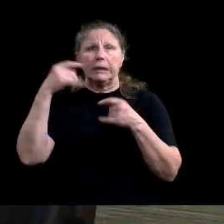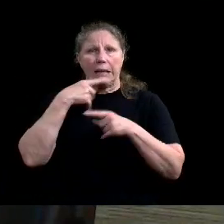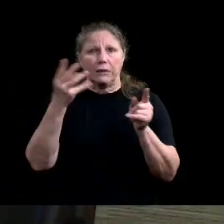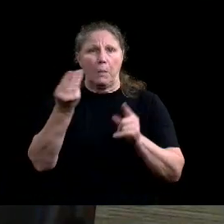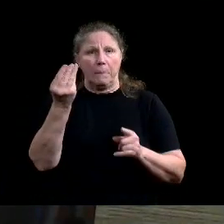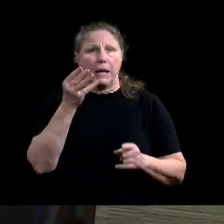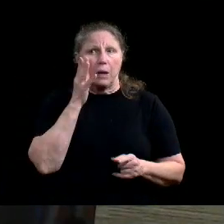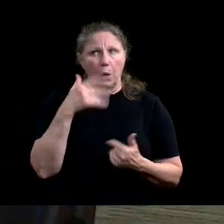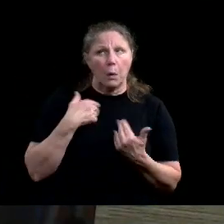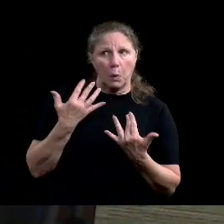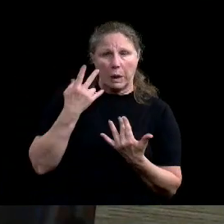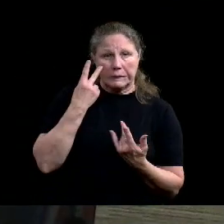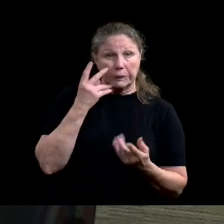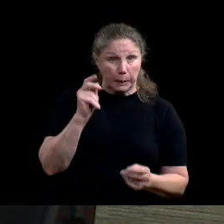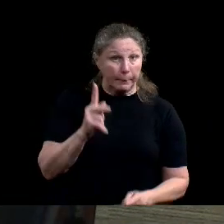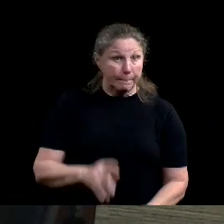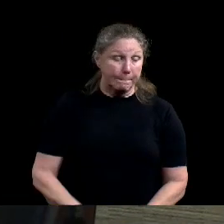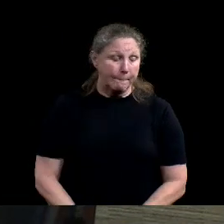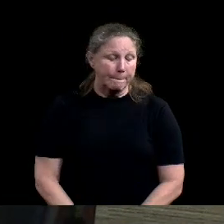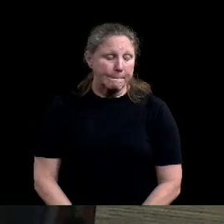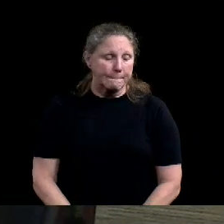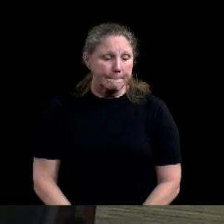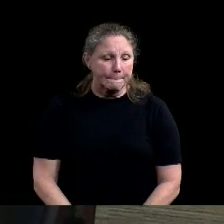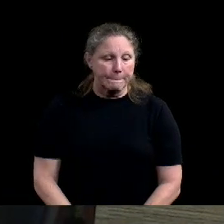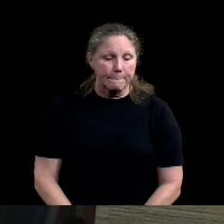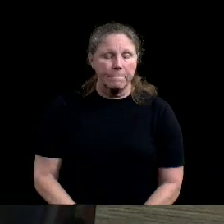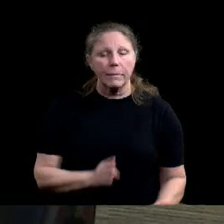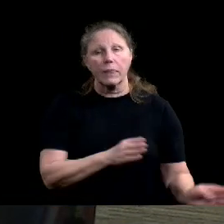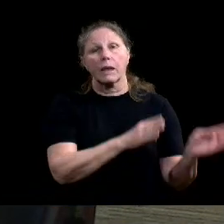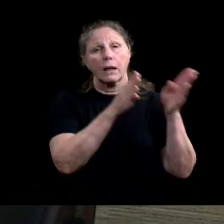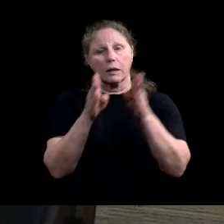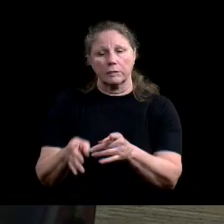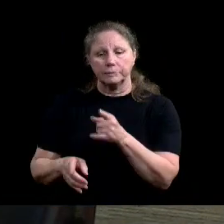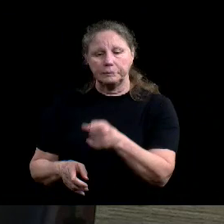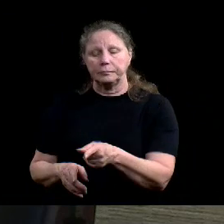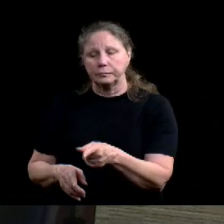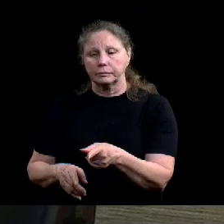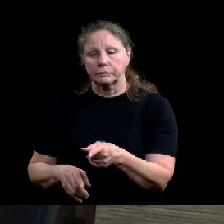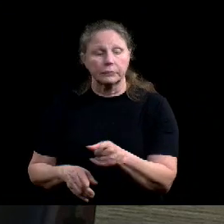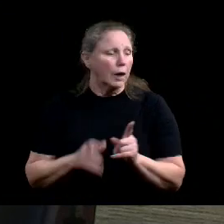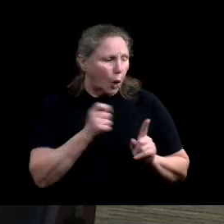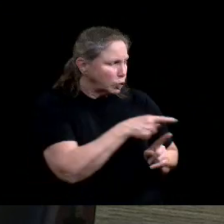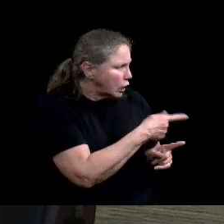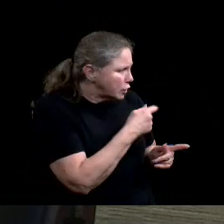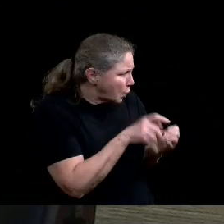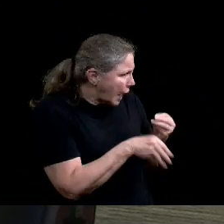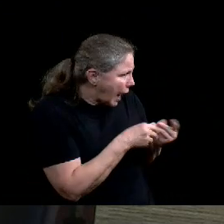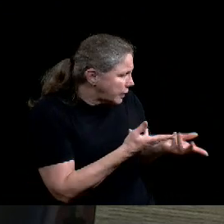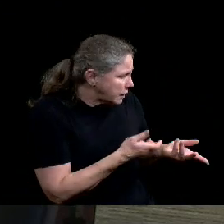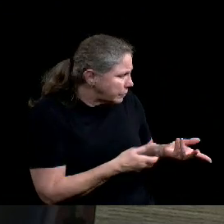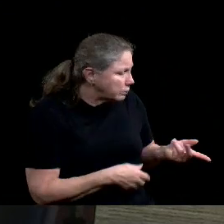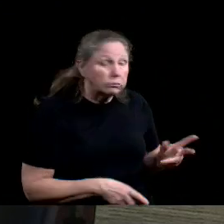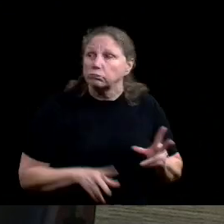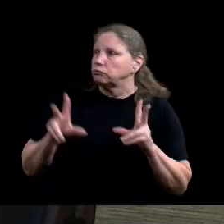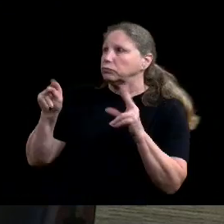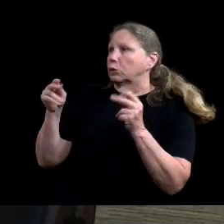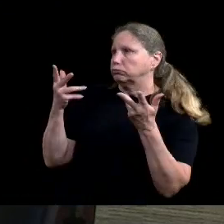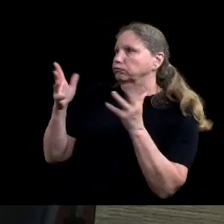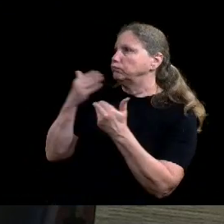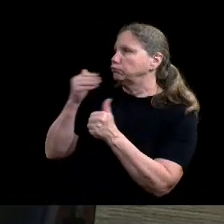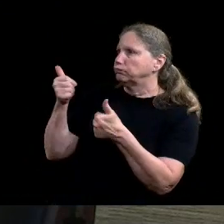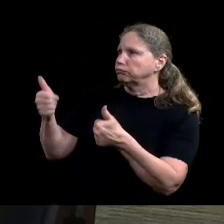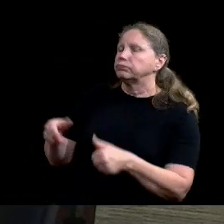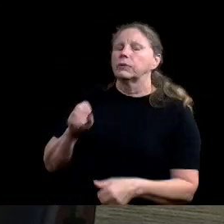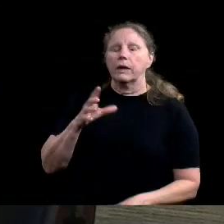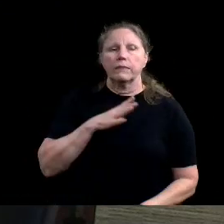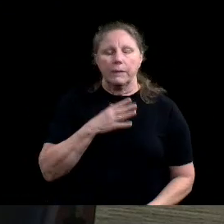The next question, let's Judge, do you have anything to add to that? I do not. Okay, thank you. The next question is from Cole Johnson at